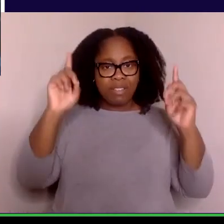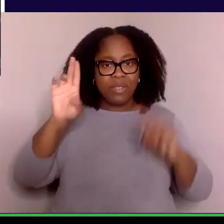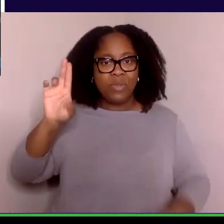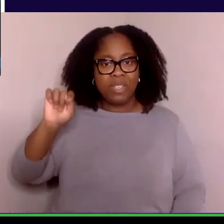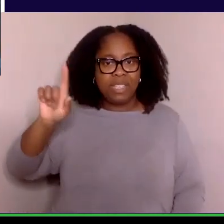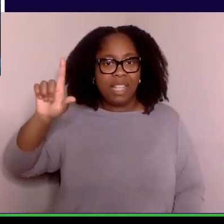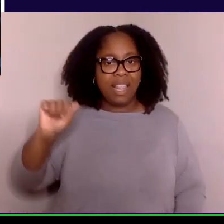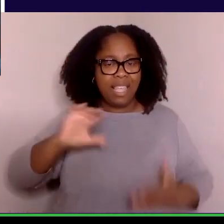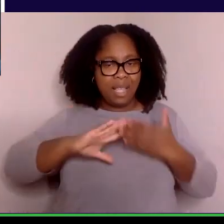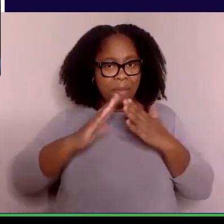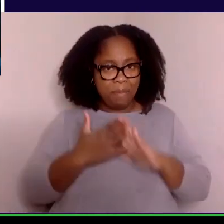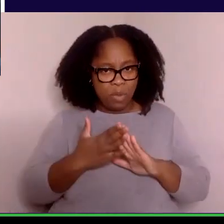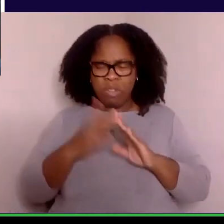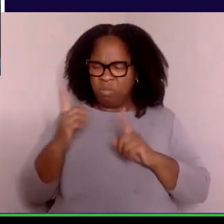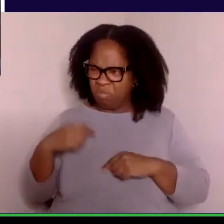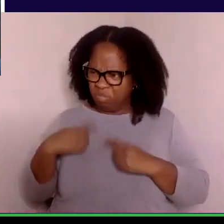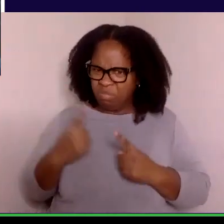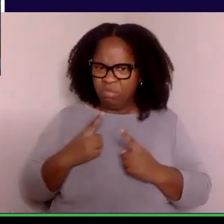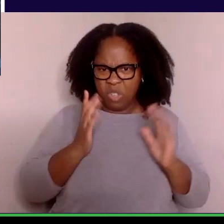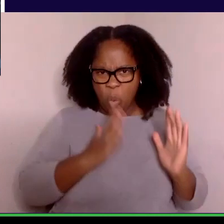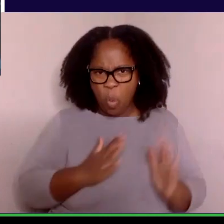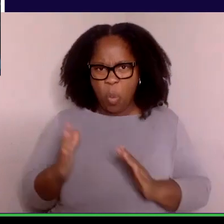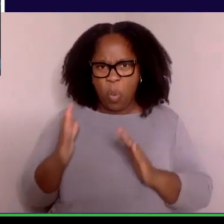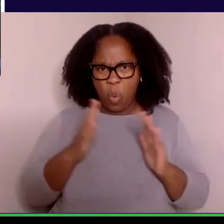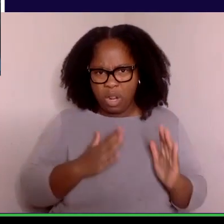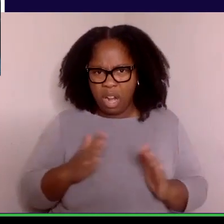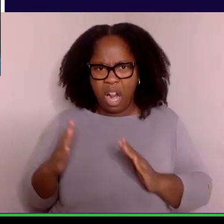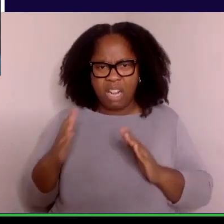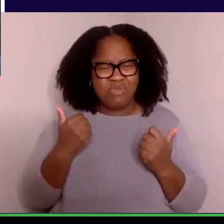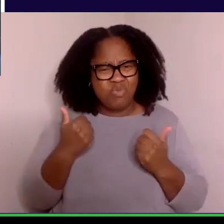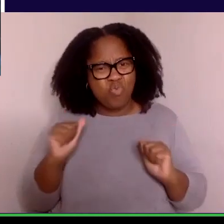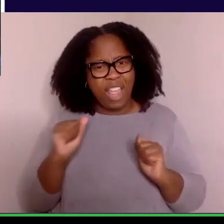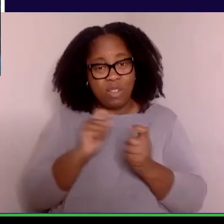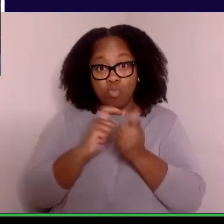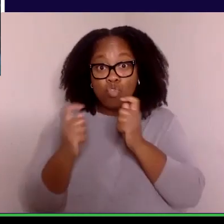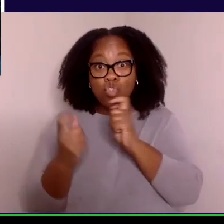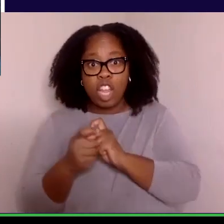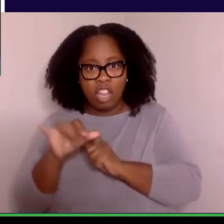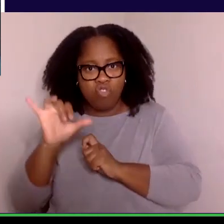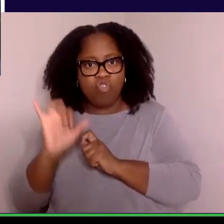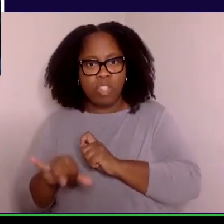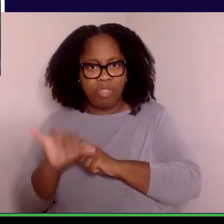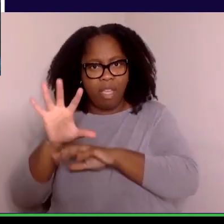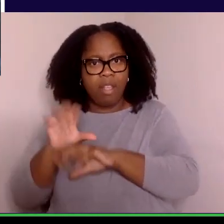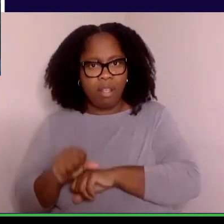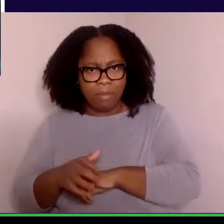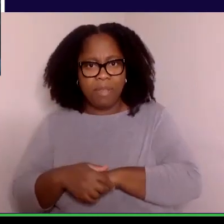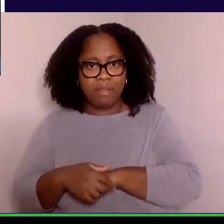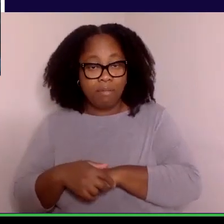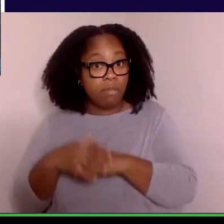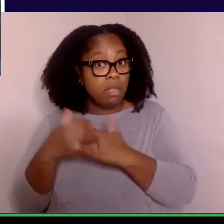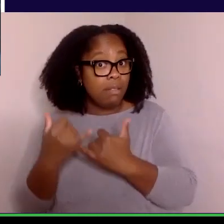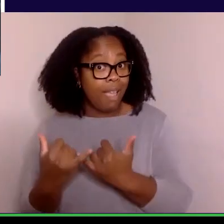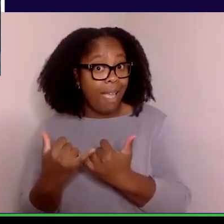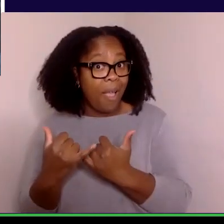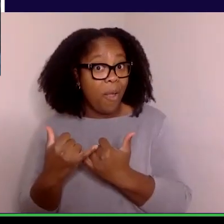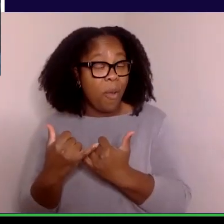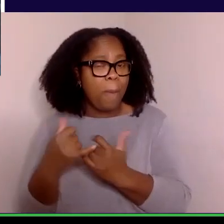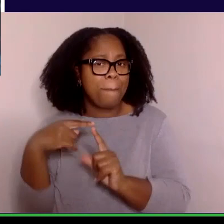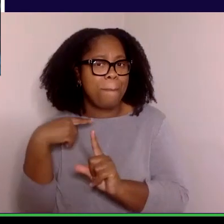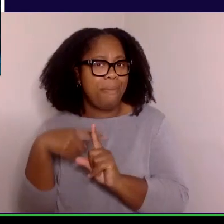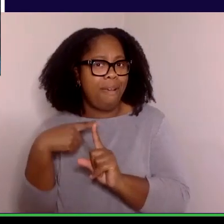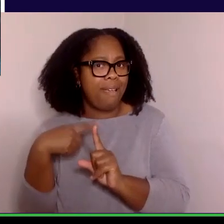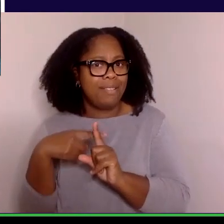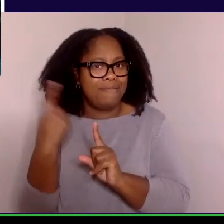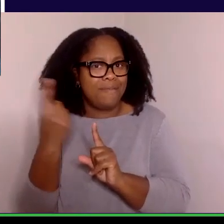been organizing to change this for years. Now, there is a positive development. This